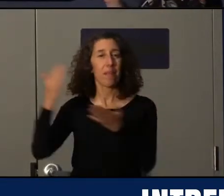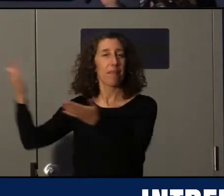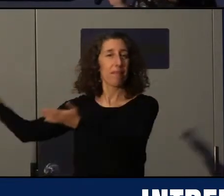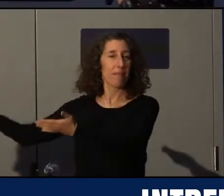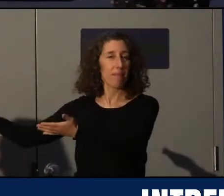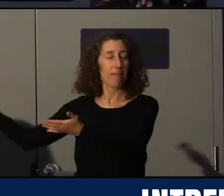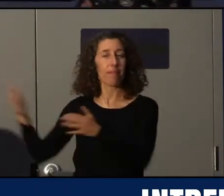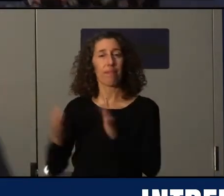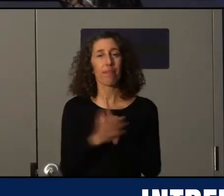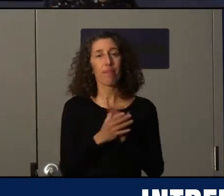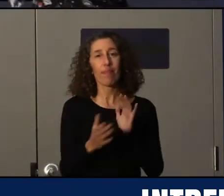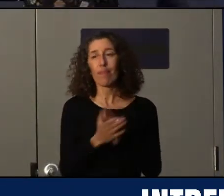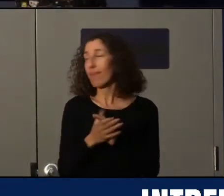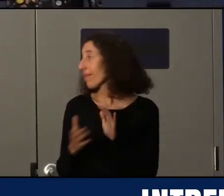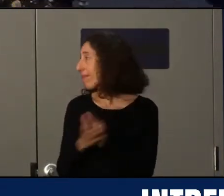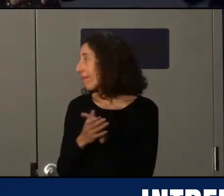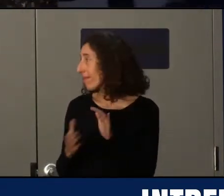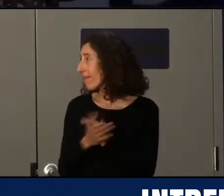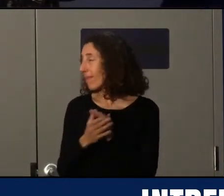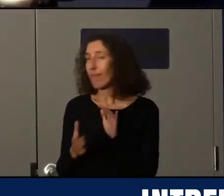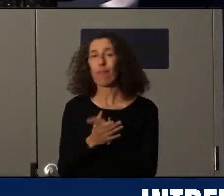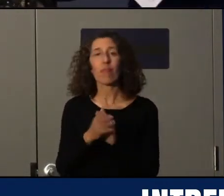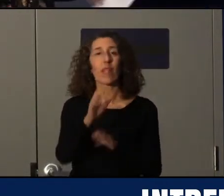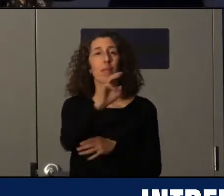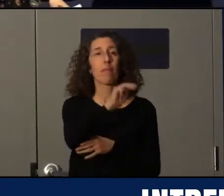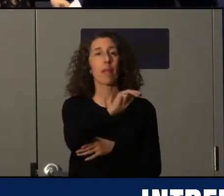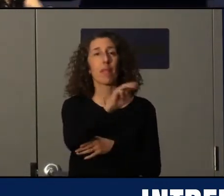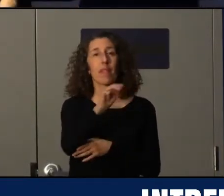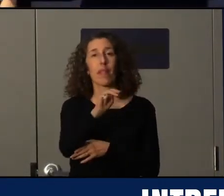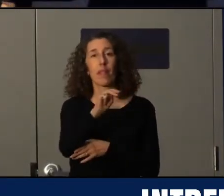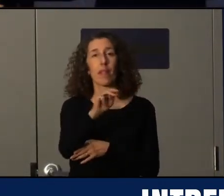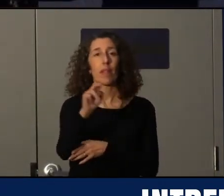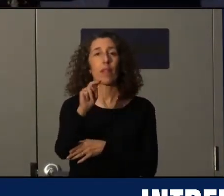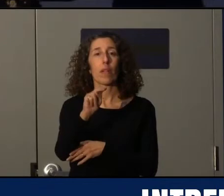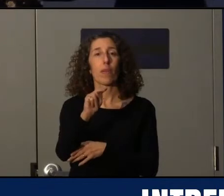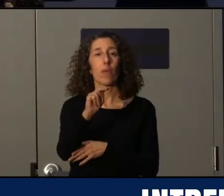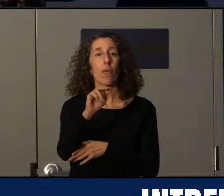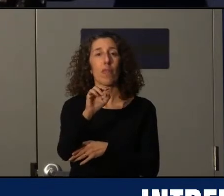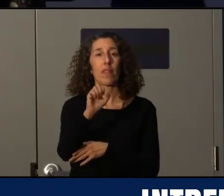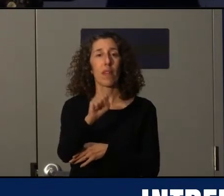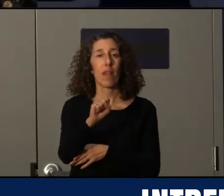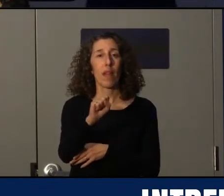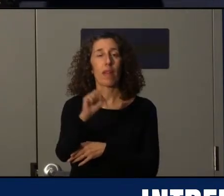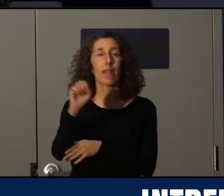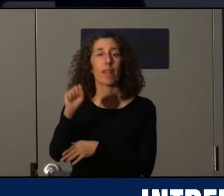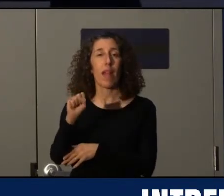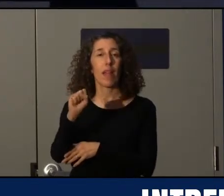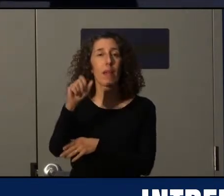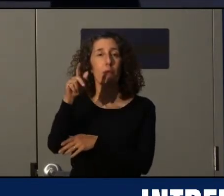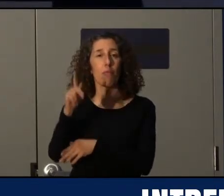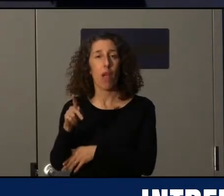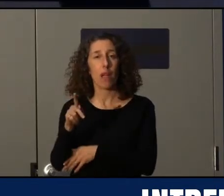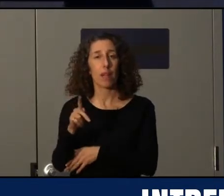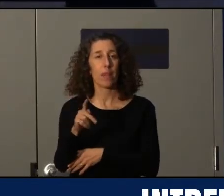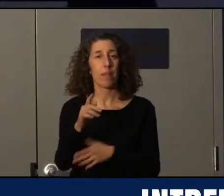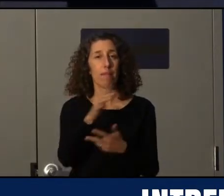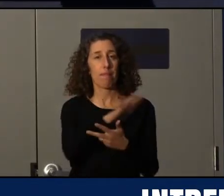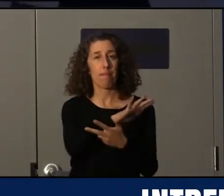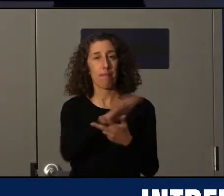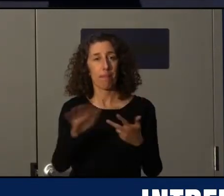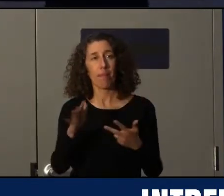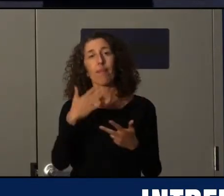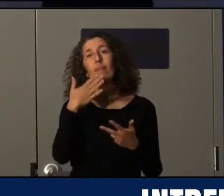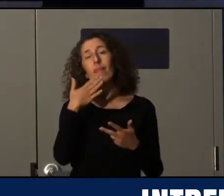Put your hands together again. Mike Massimino, Nicole Stott, Dr. Sian Proctor. So amazing to hear all of your experiences and